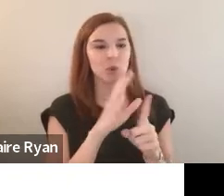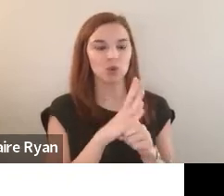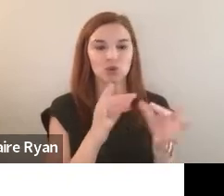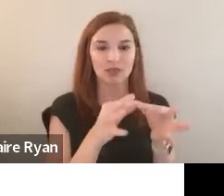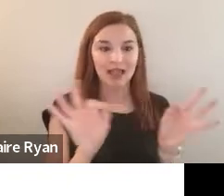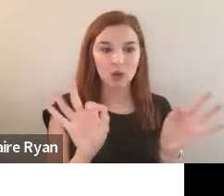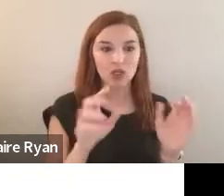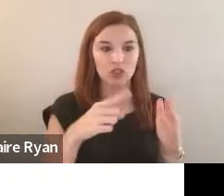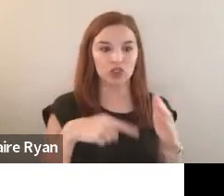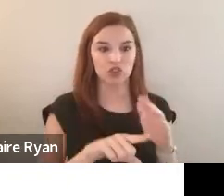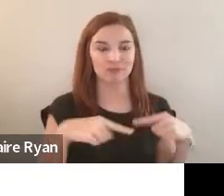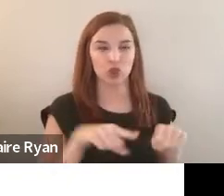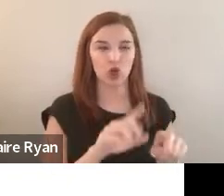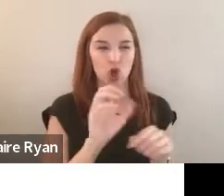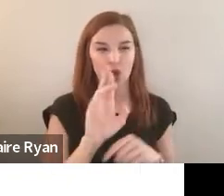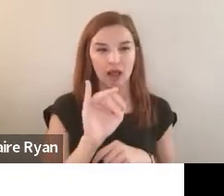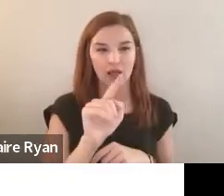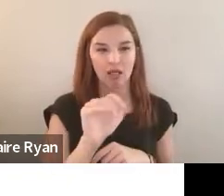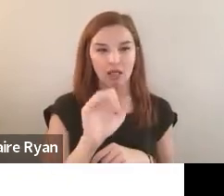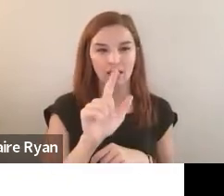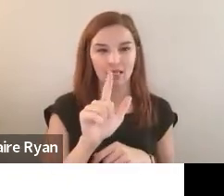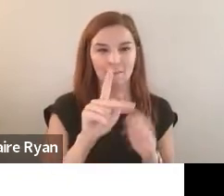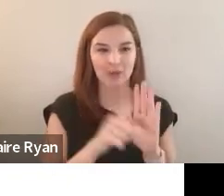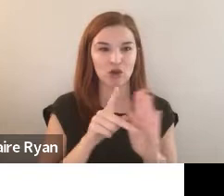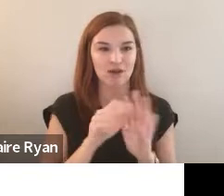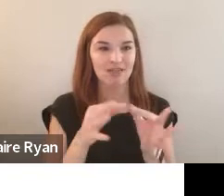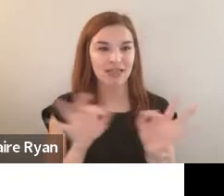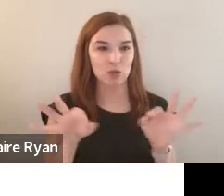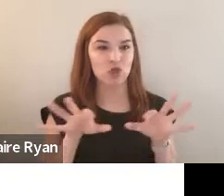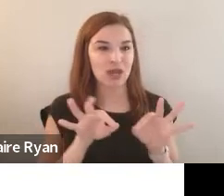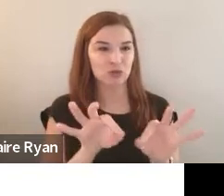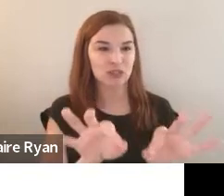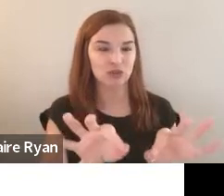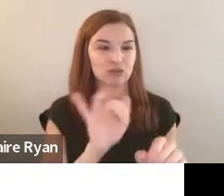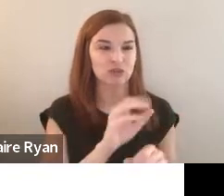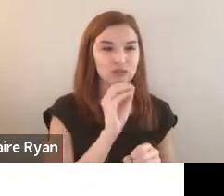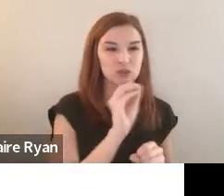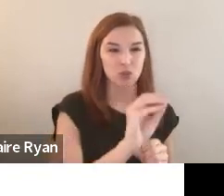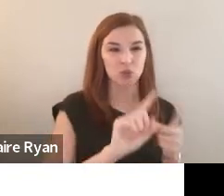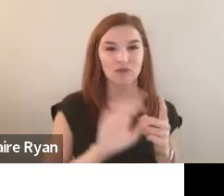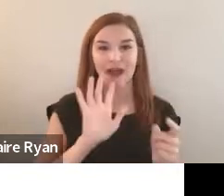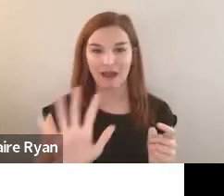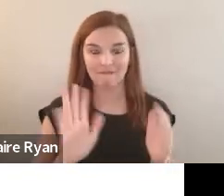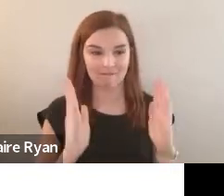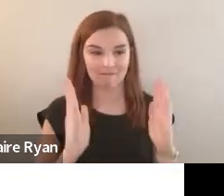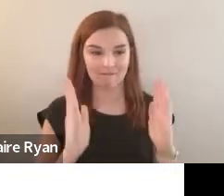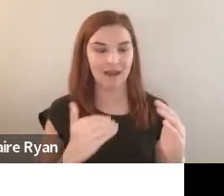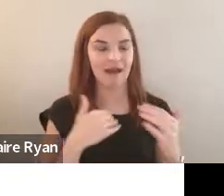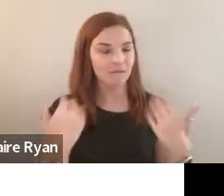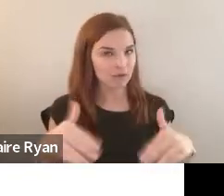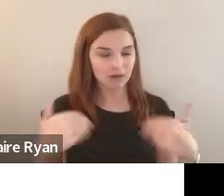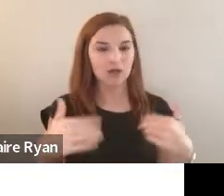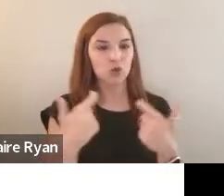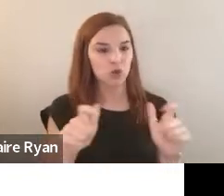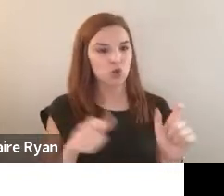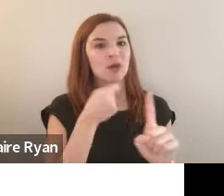So it's a lack of access to a very strong, robust um, ability to